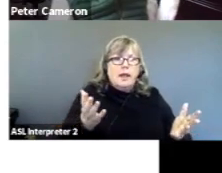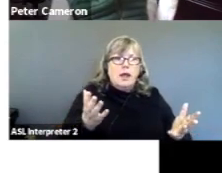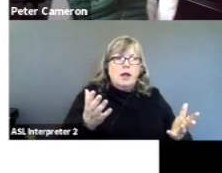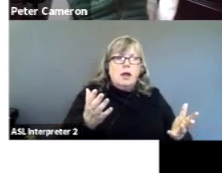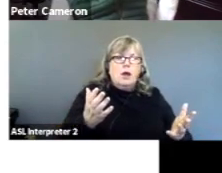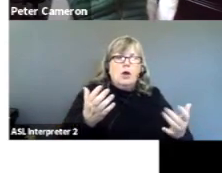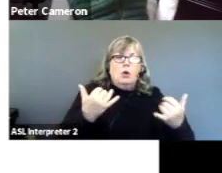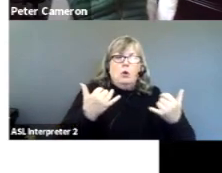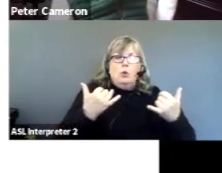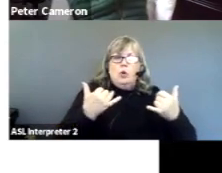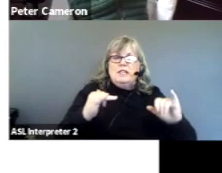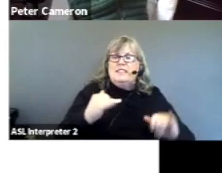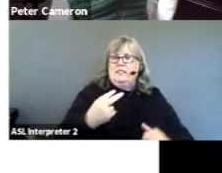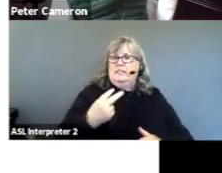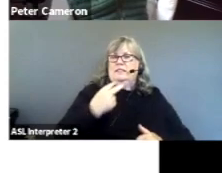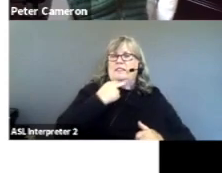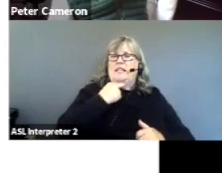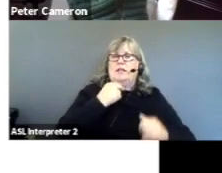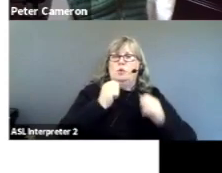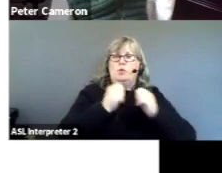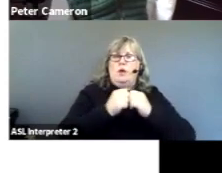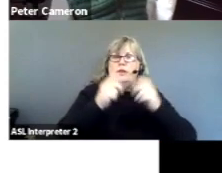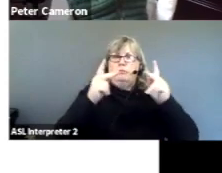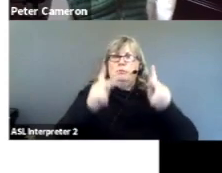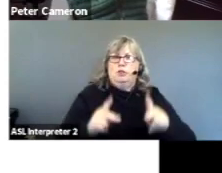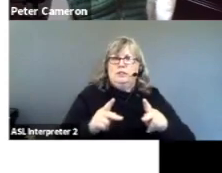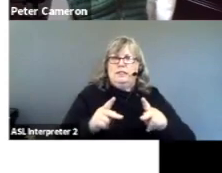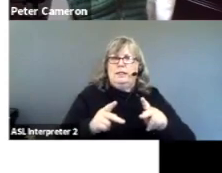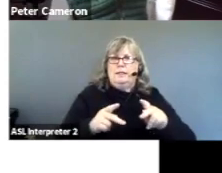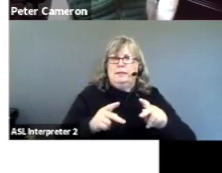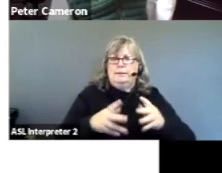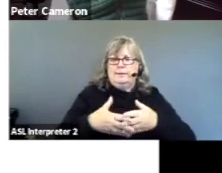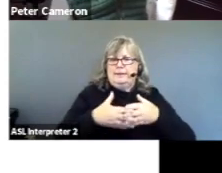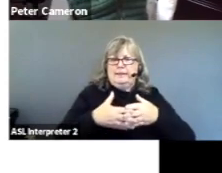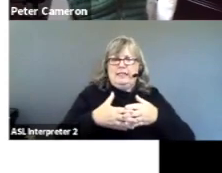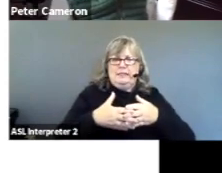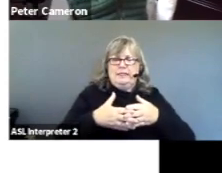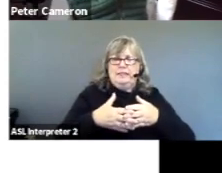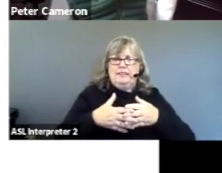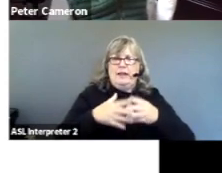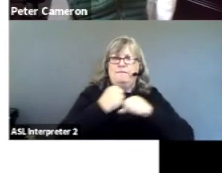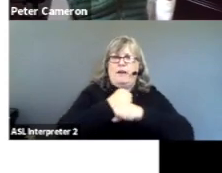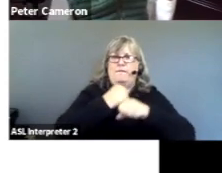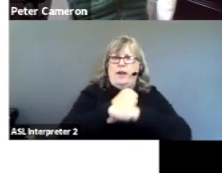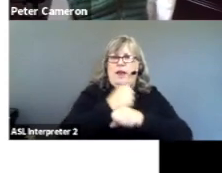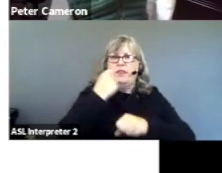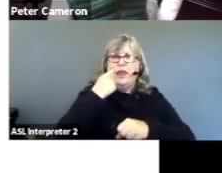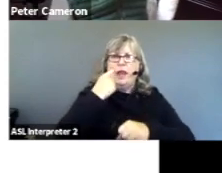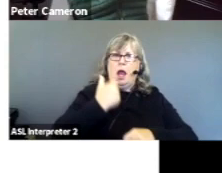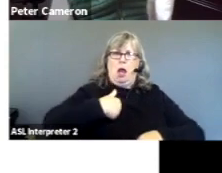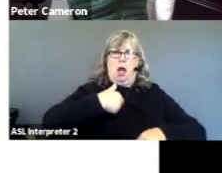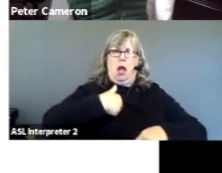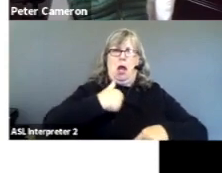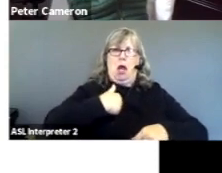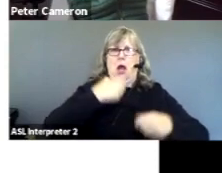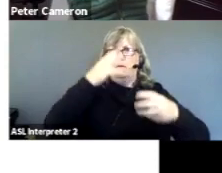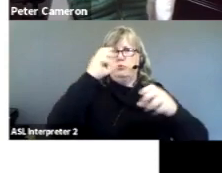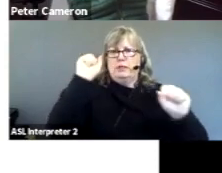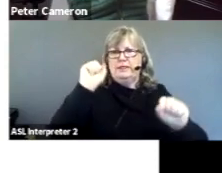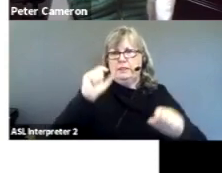person from the South who is still fighting, thinking he's still president. And then, of course, we have